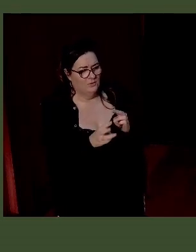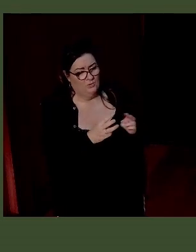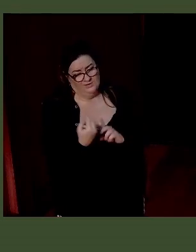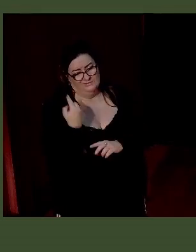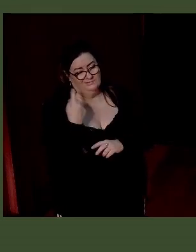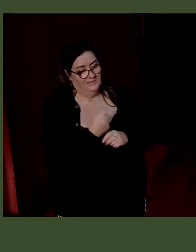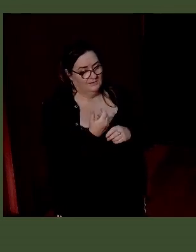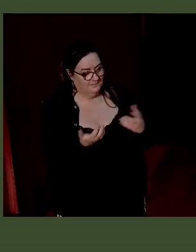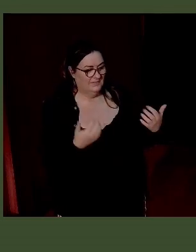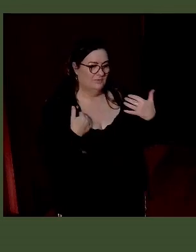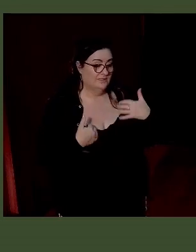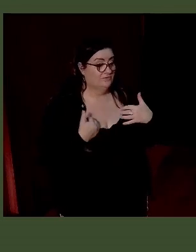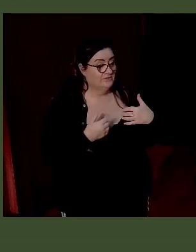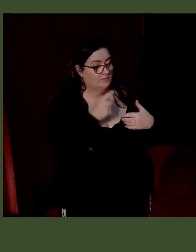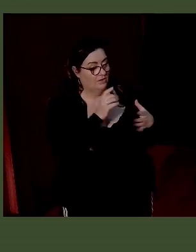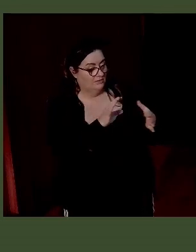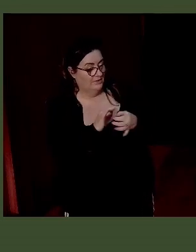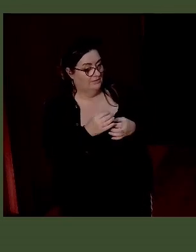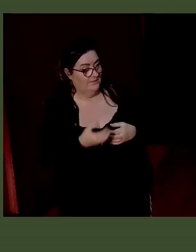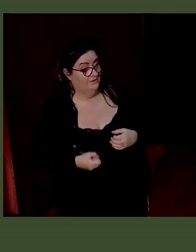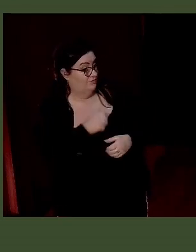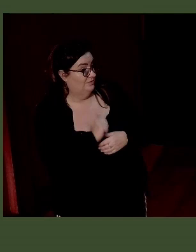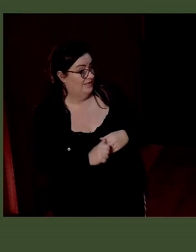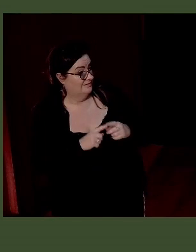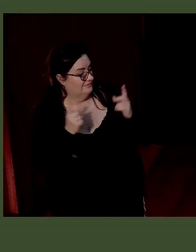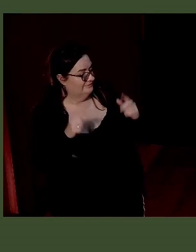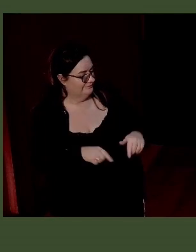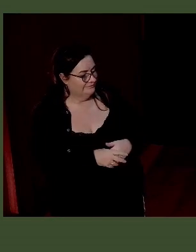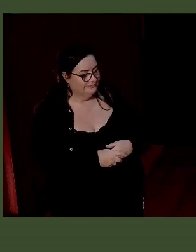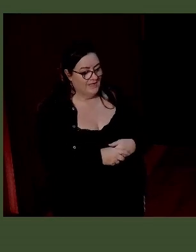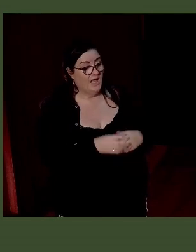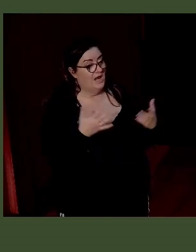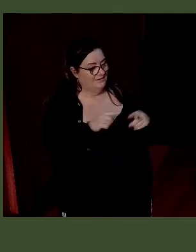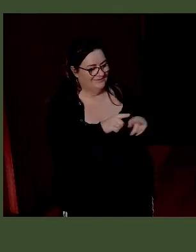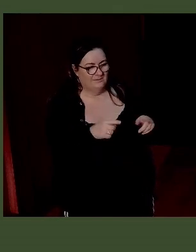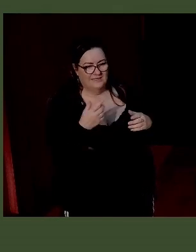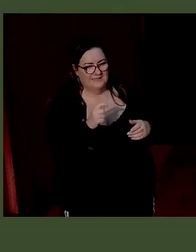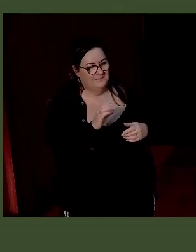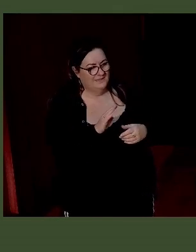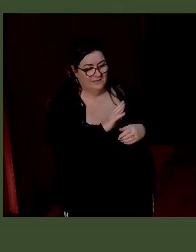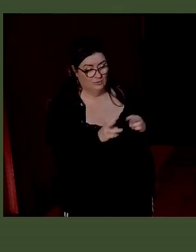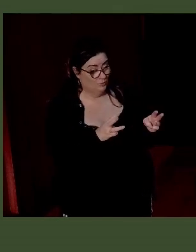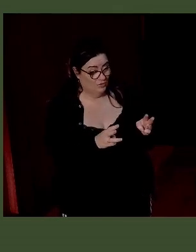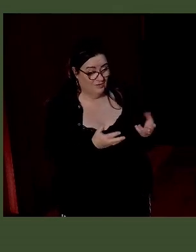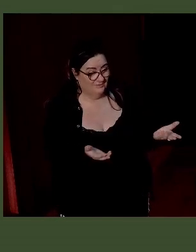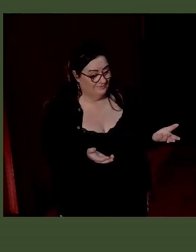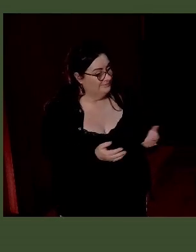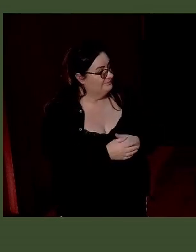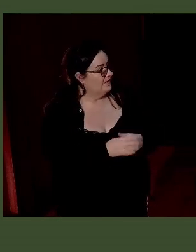time. Interesting in terms of the discussion of the pension age now today. Many of them had TB and couldn't work for that